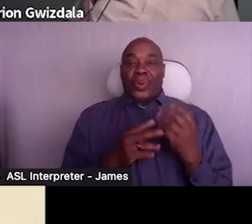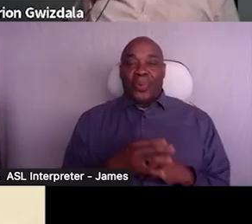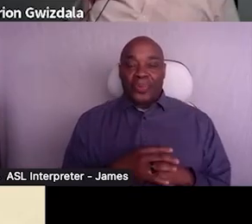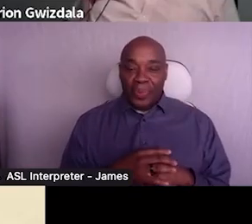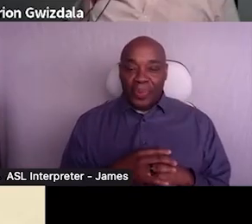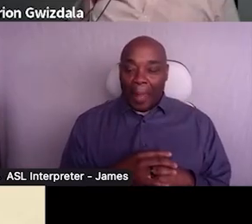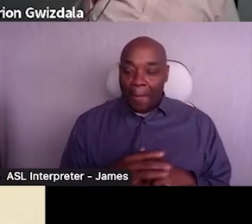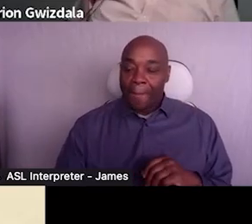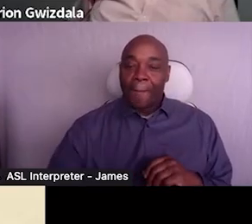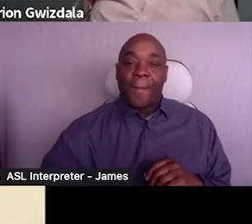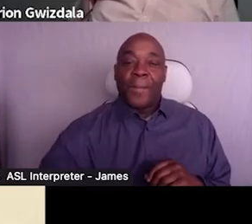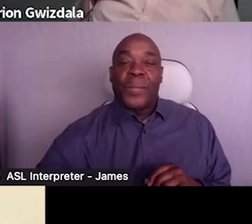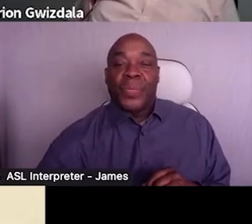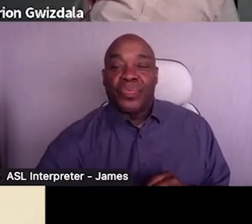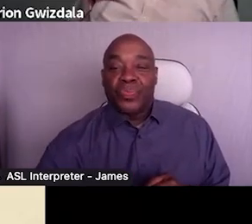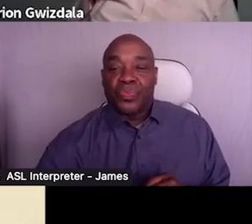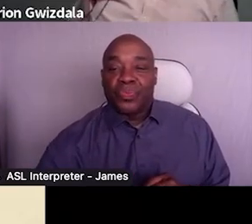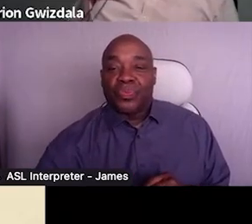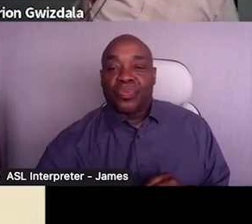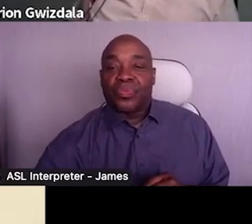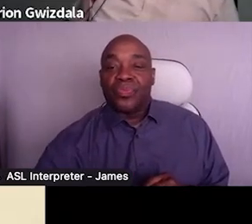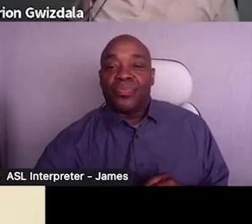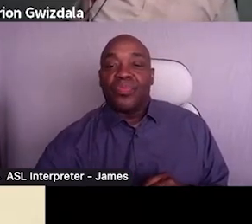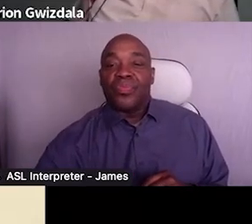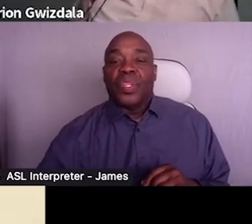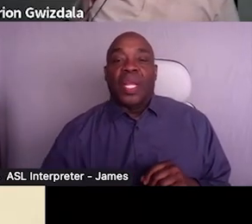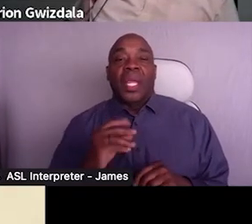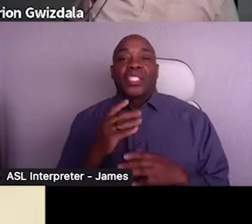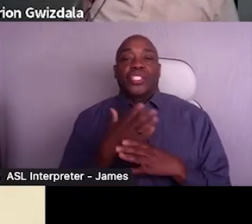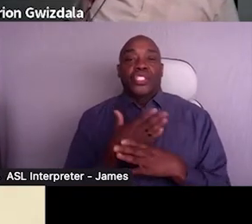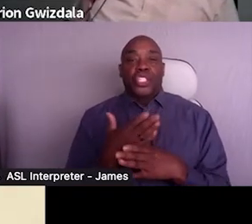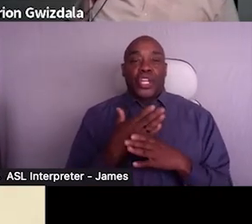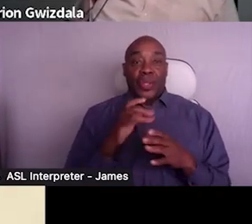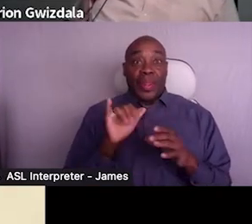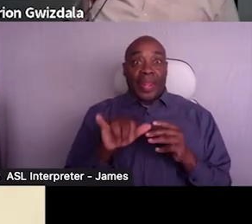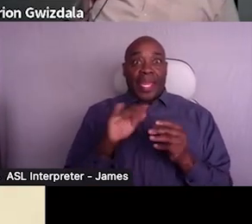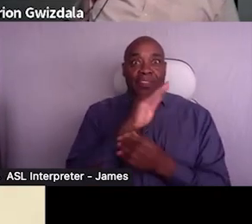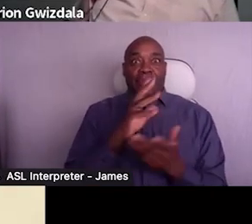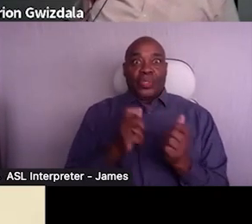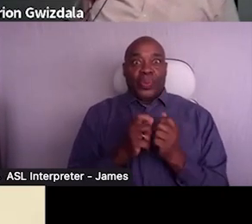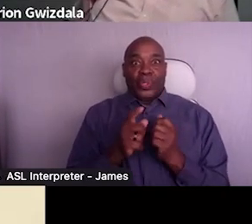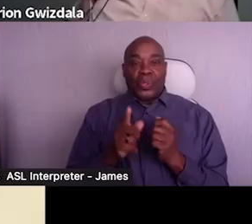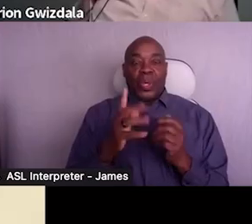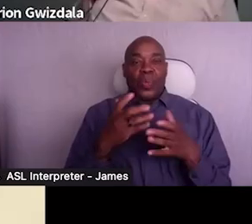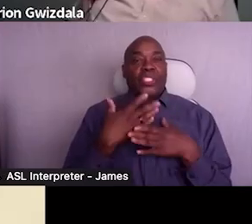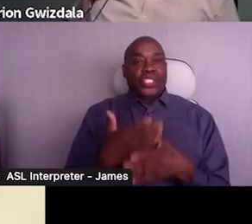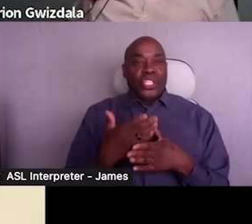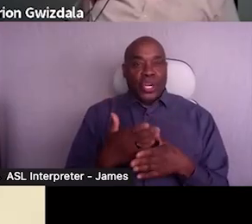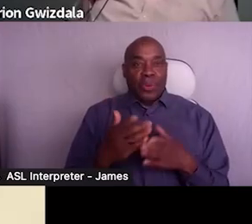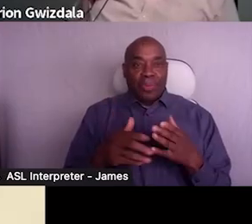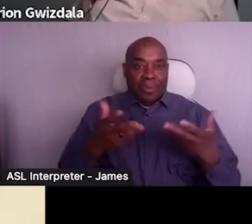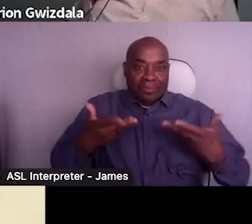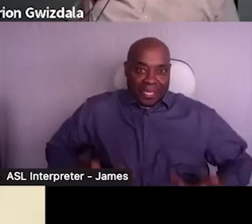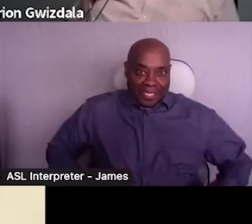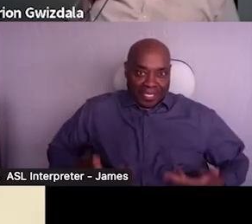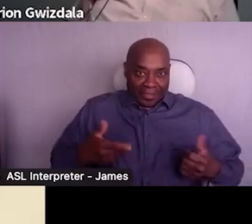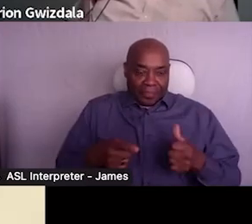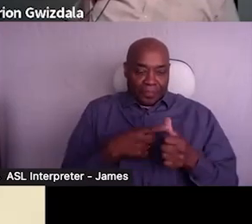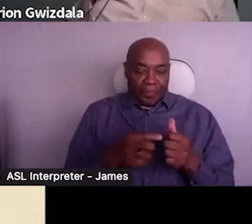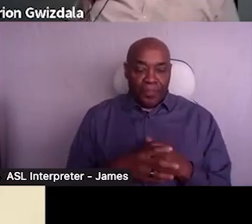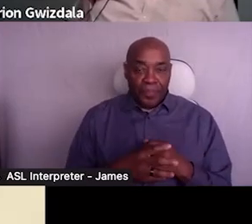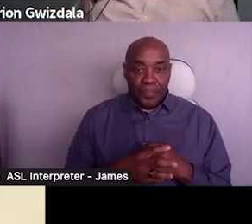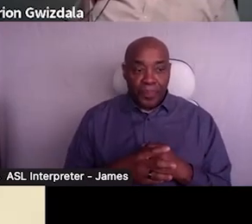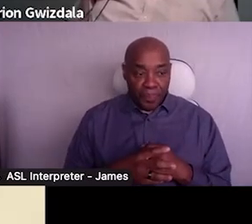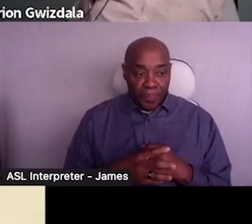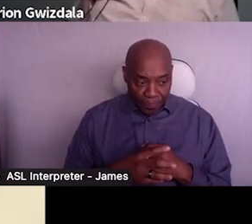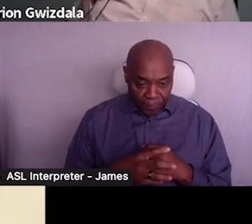to share the information with you. So I want to share a little bit about myself first. First of all, I am not